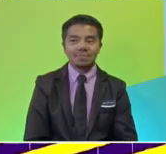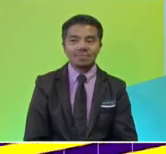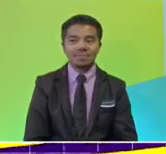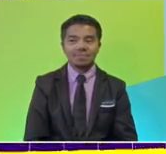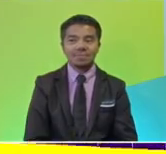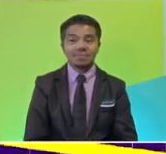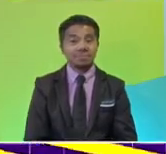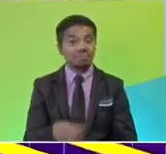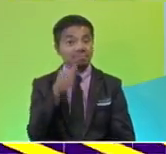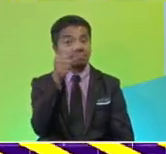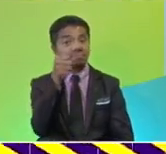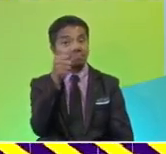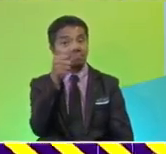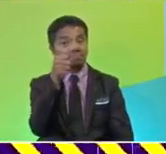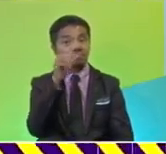or B?